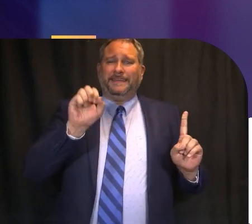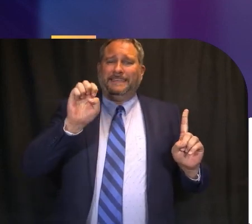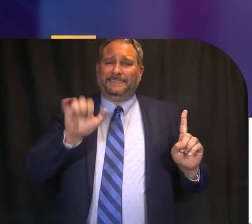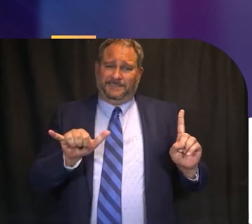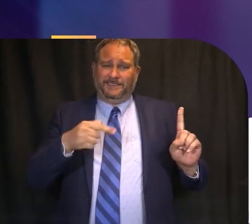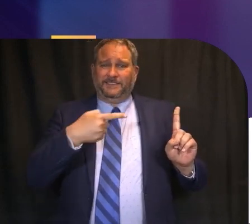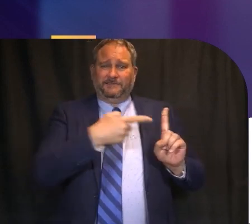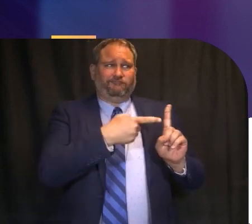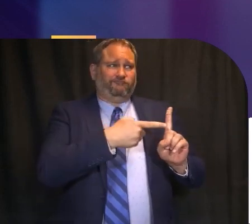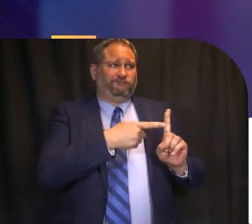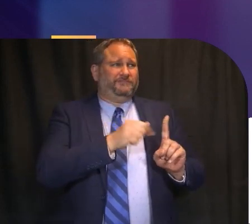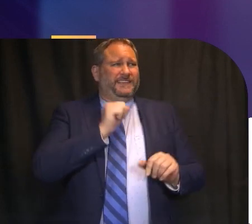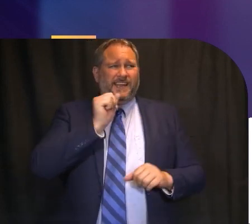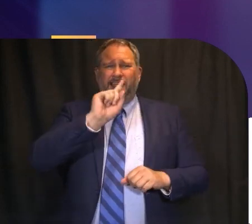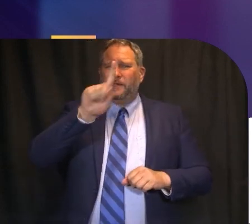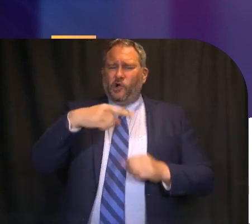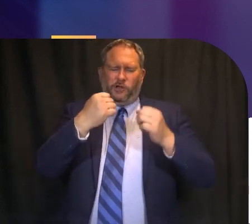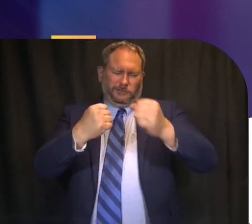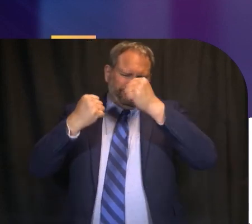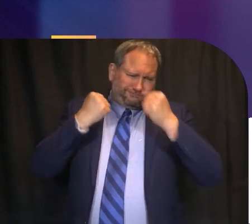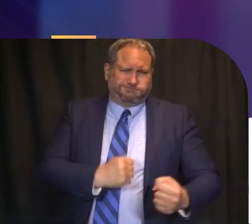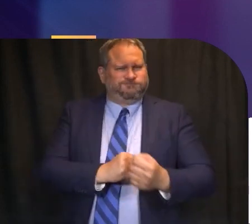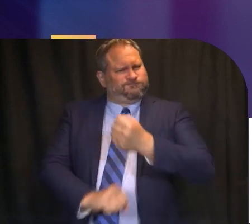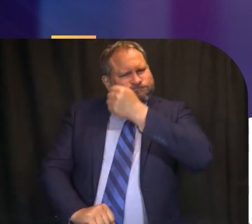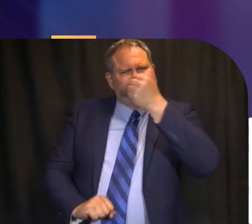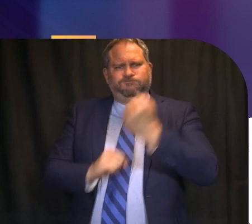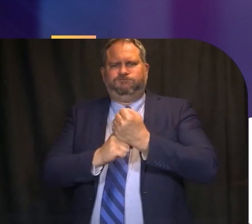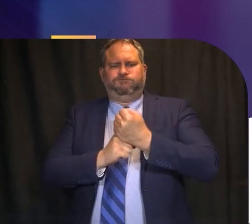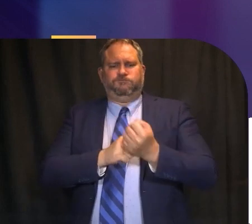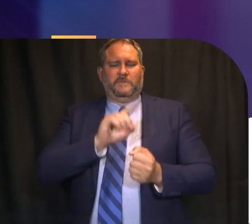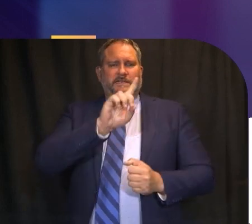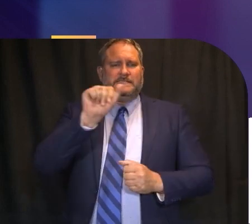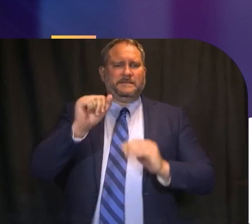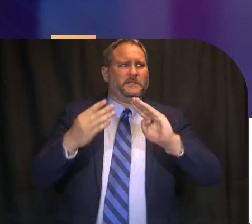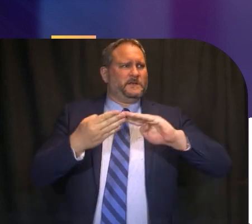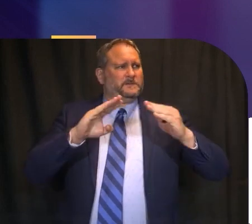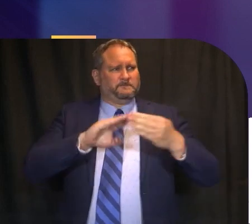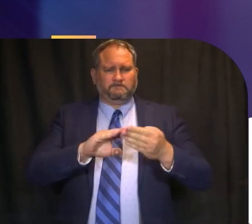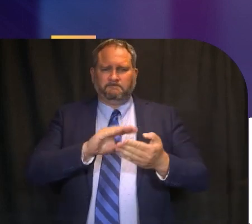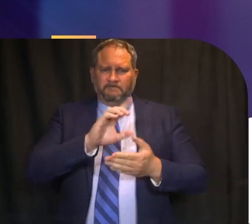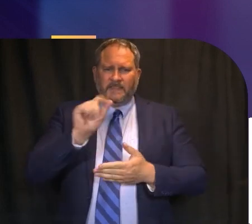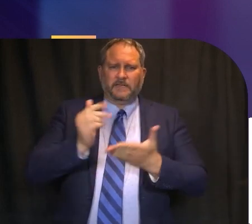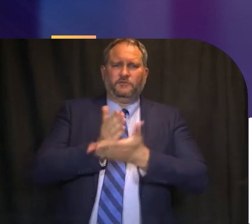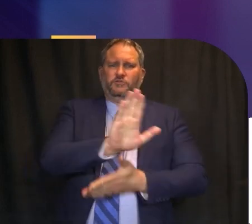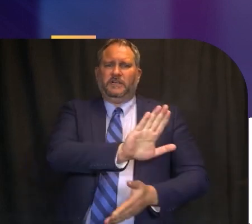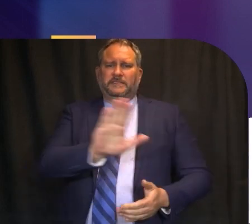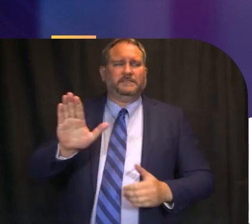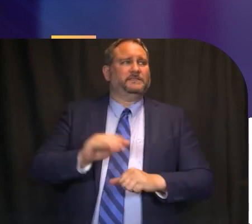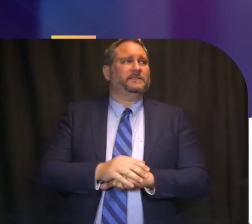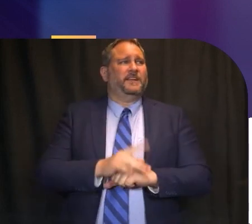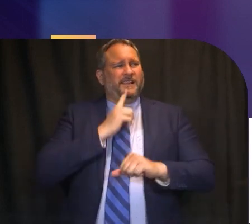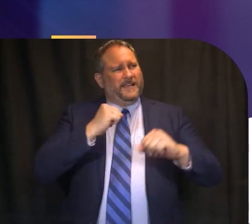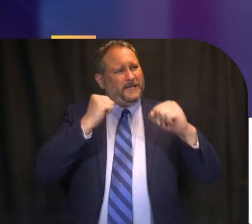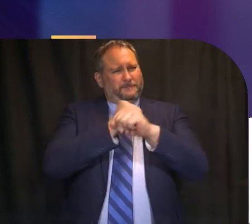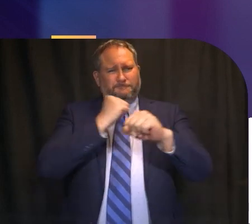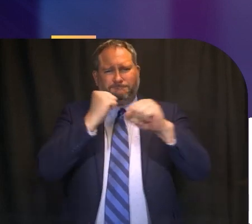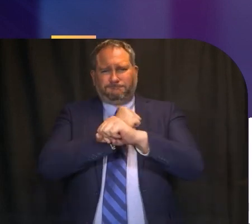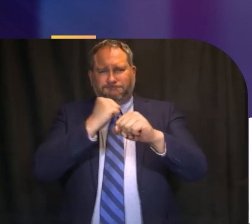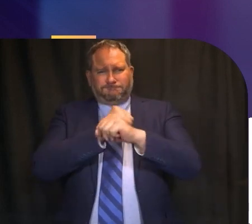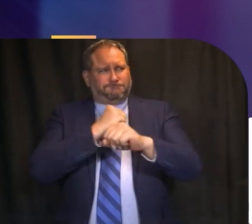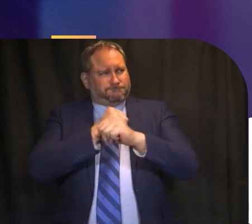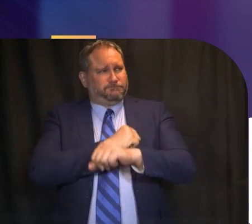of the disability rights community, but a fighter, a patriot who fights for us every single